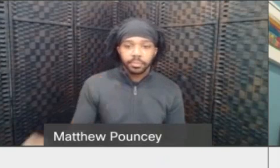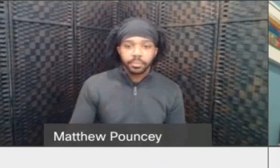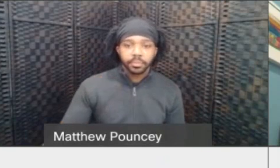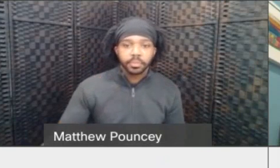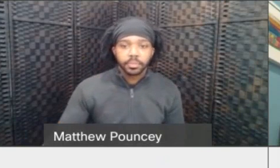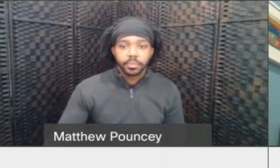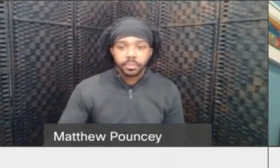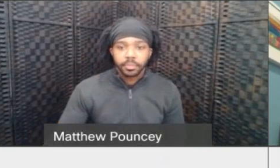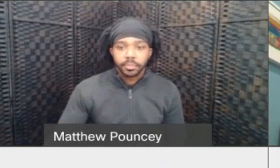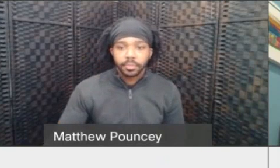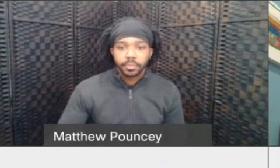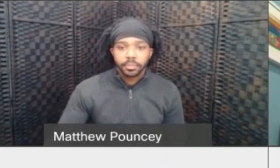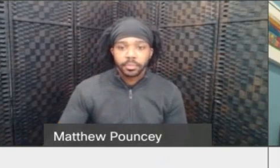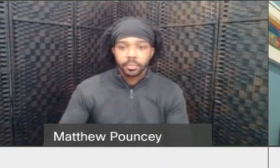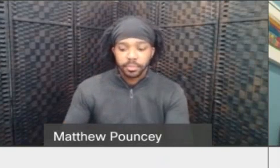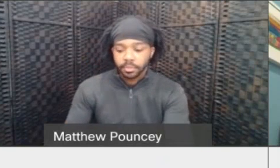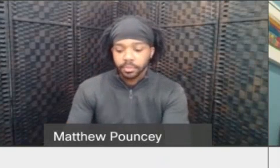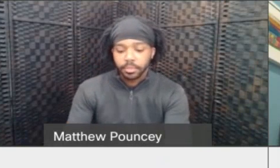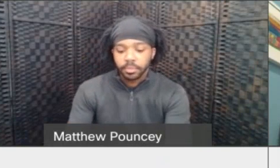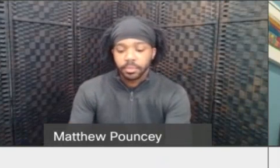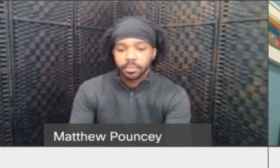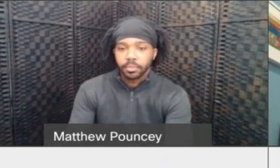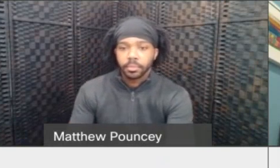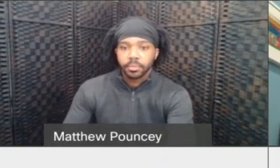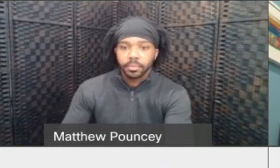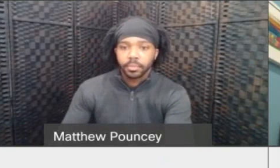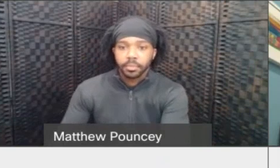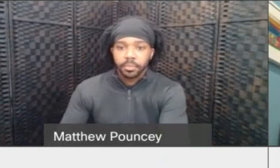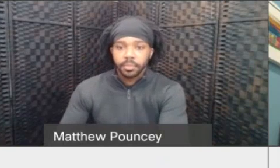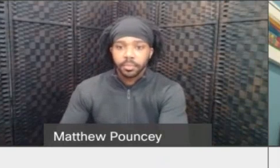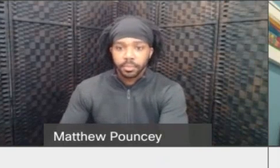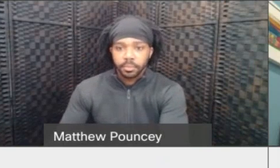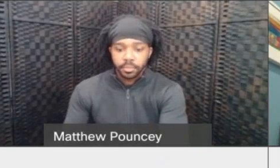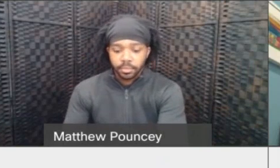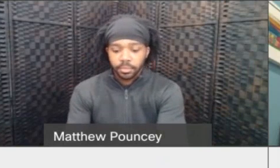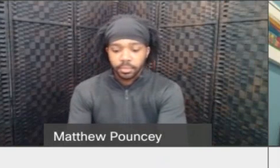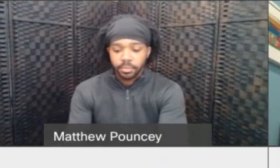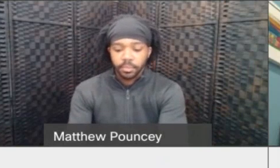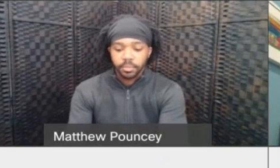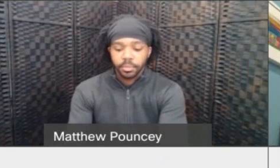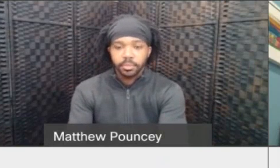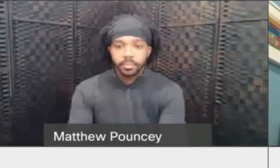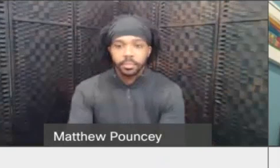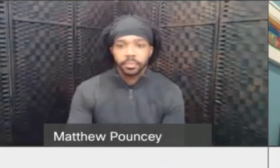So I met a few weeks ago with our PCR folks, and they have